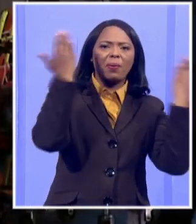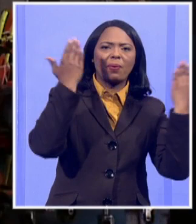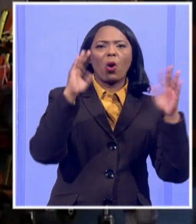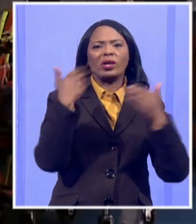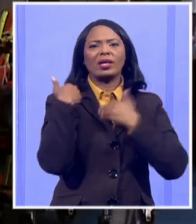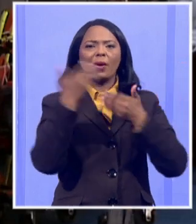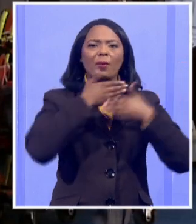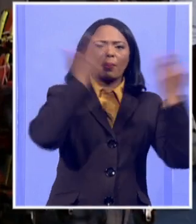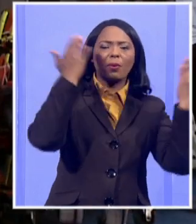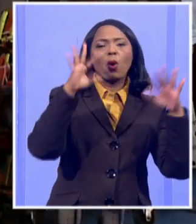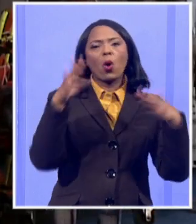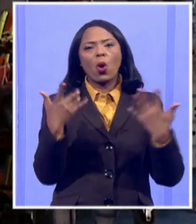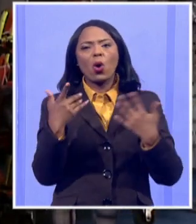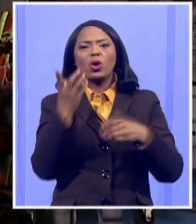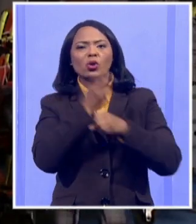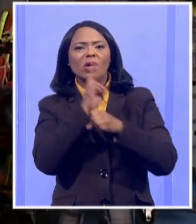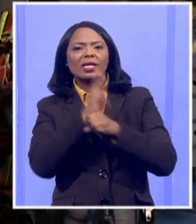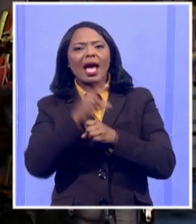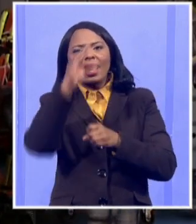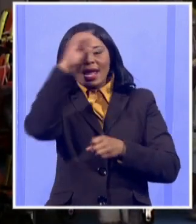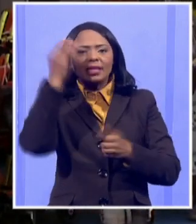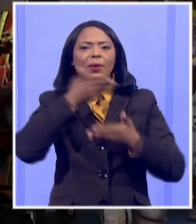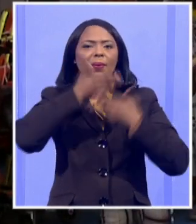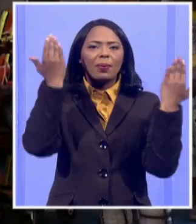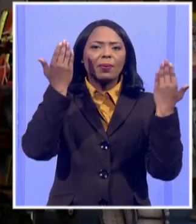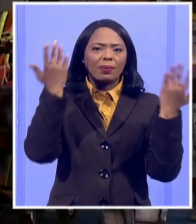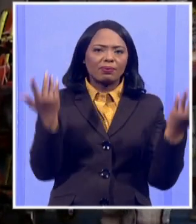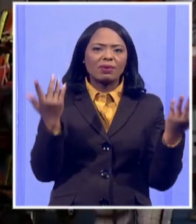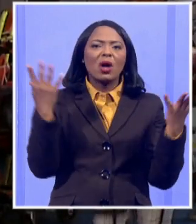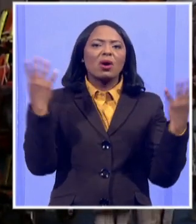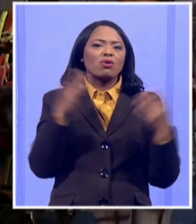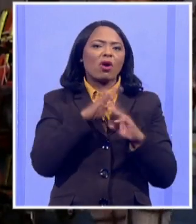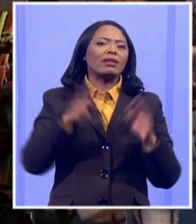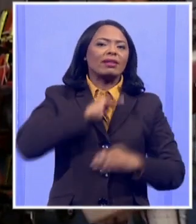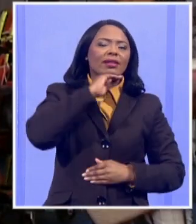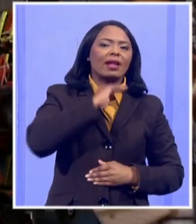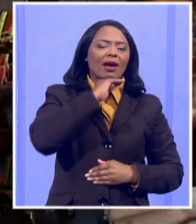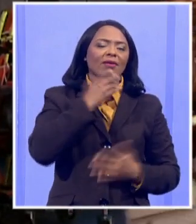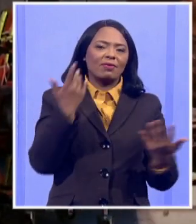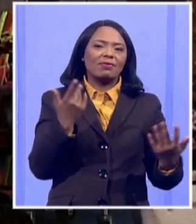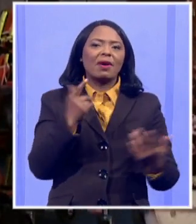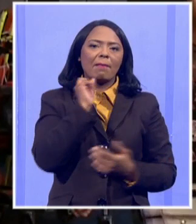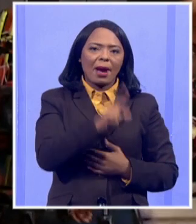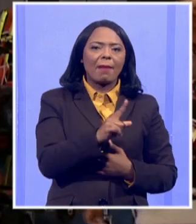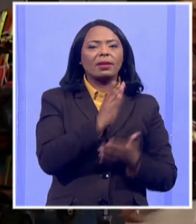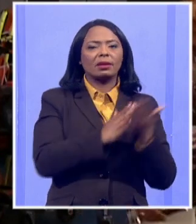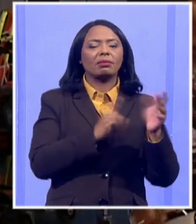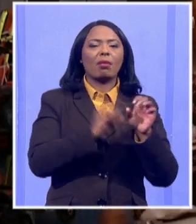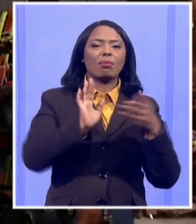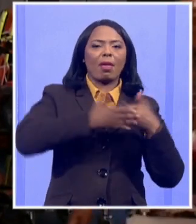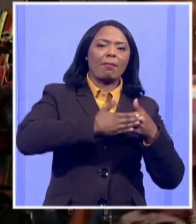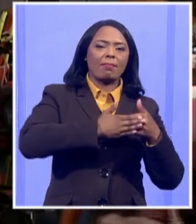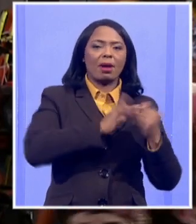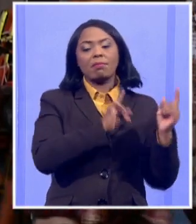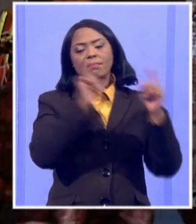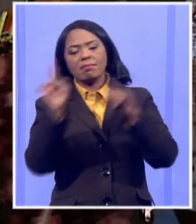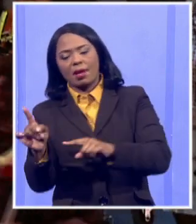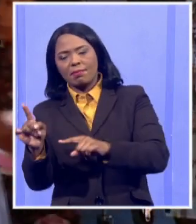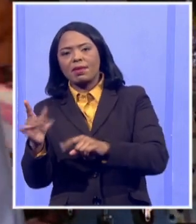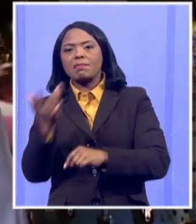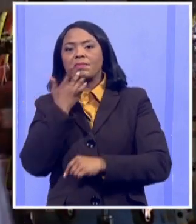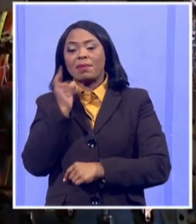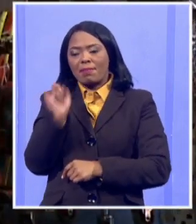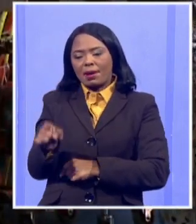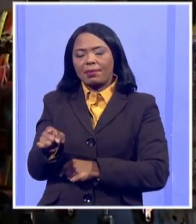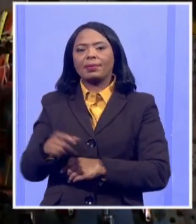nurses and doctors to basically assist the people that do come in to basically get to their services.